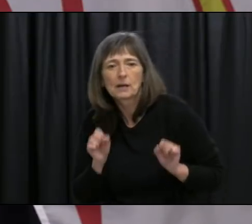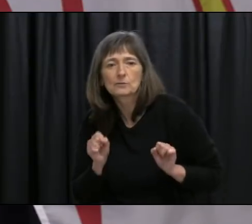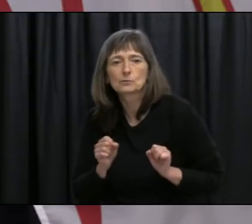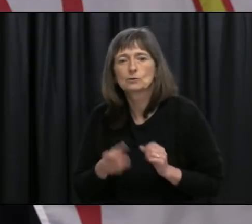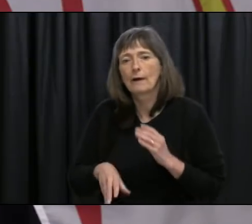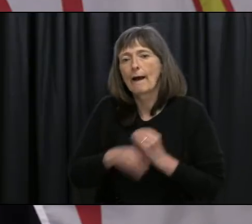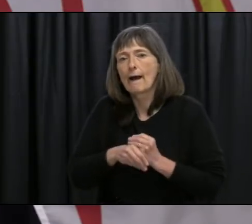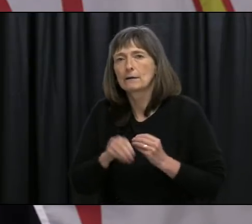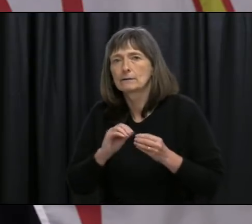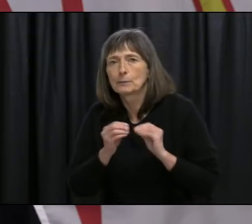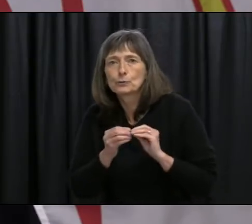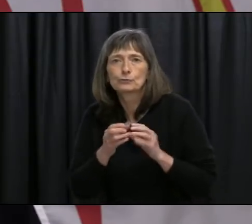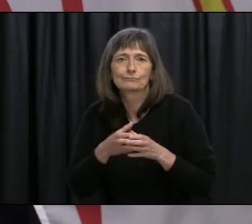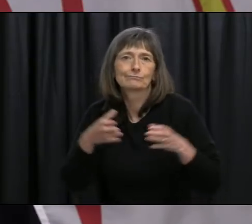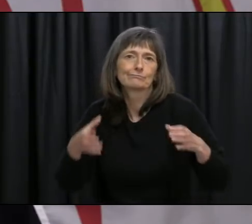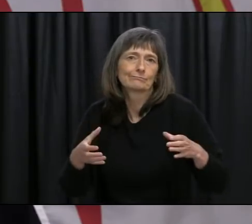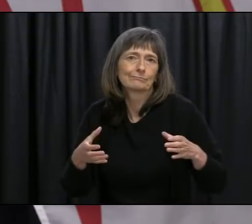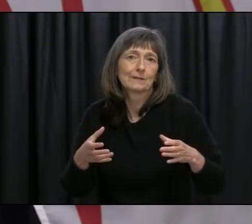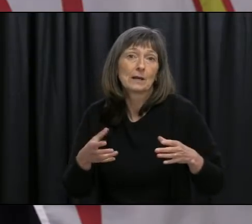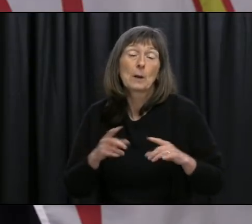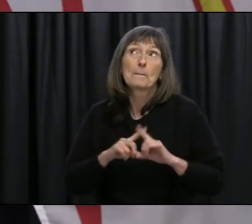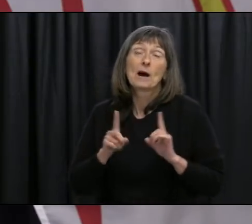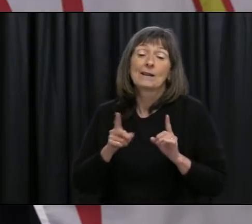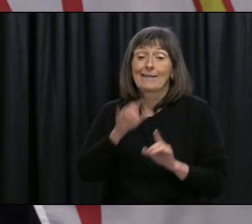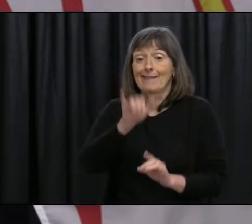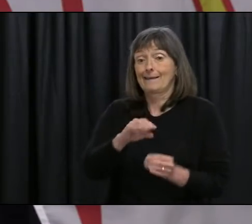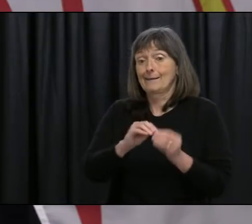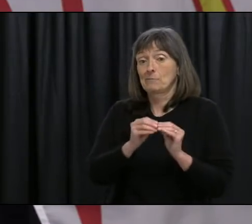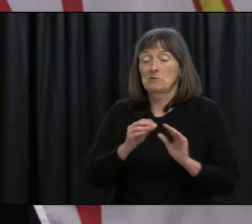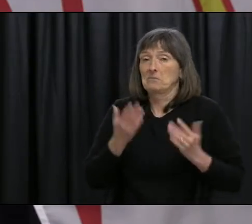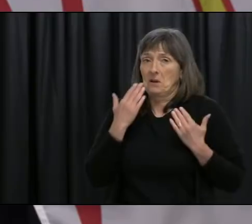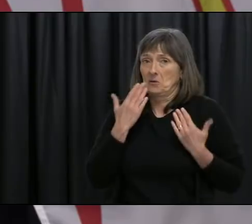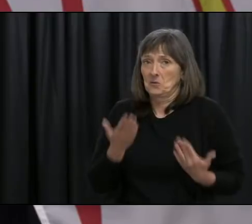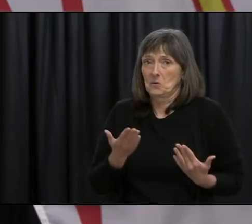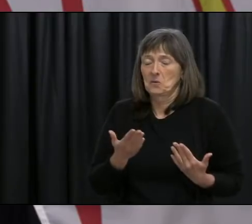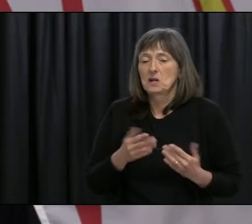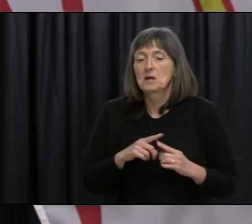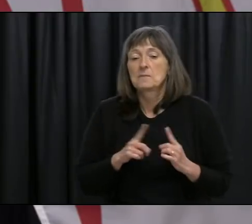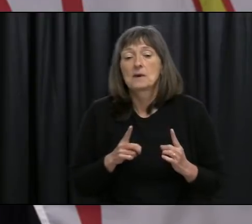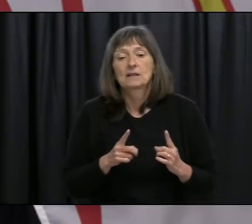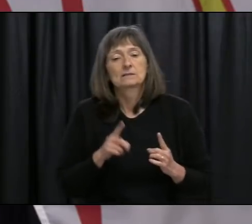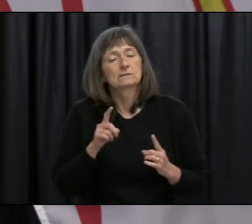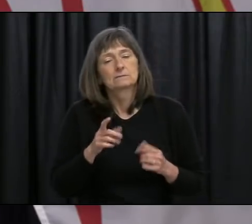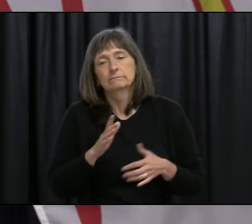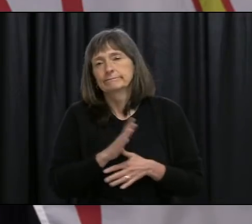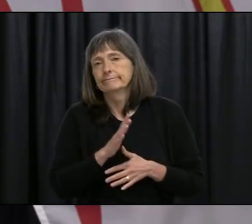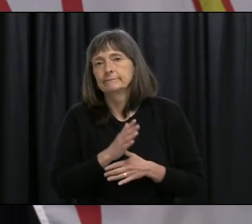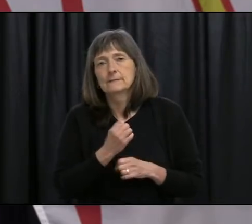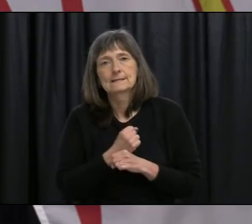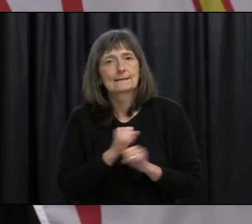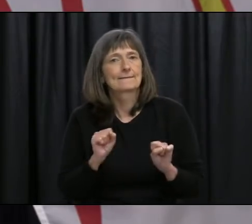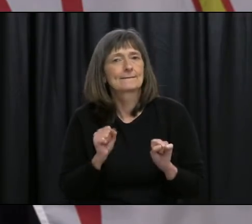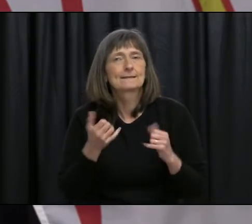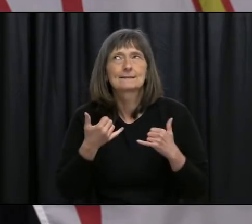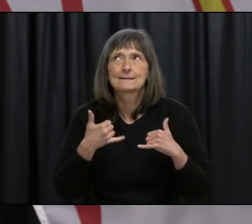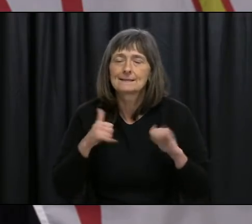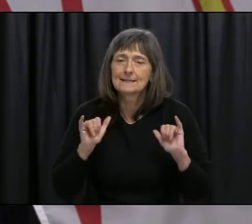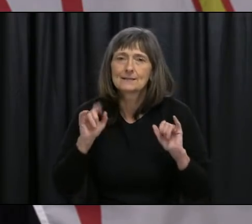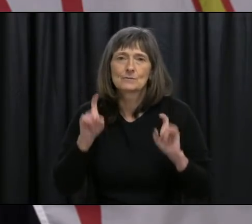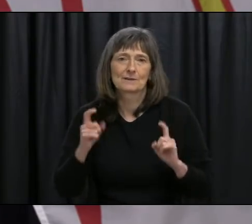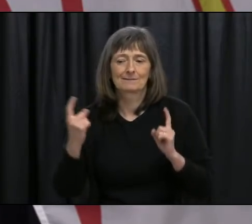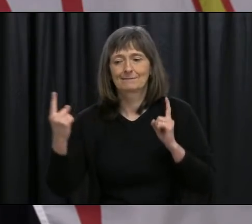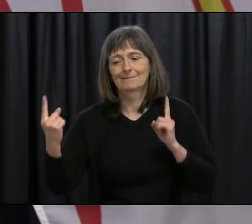at. But whatever it is, whatever the number, it has to be done safely. We still have to think about